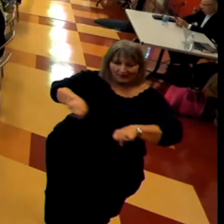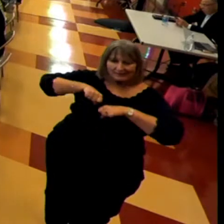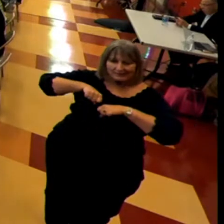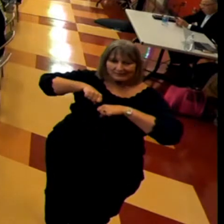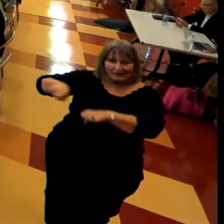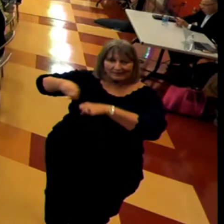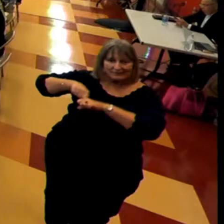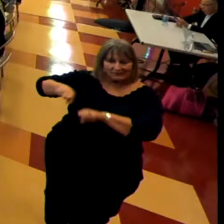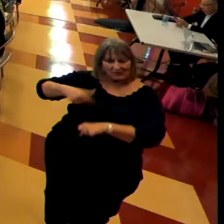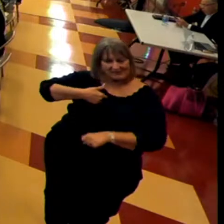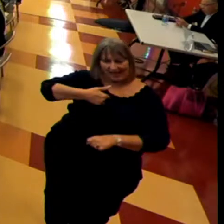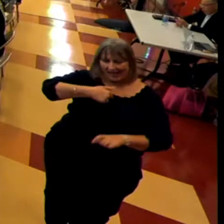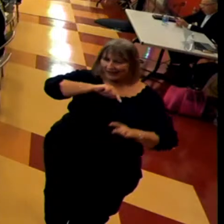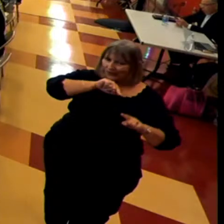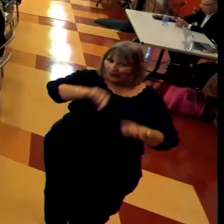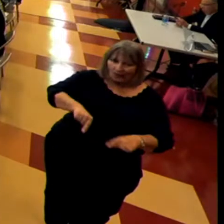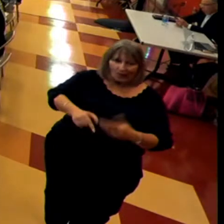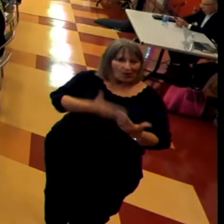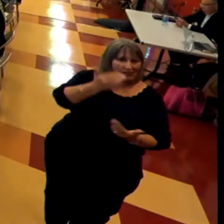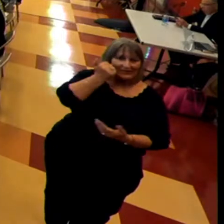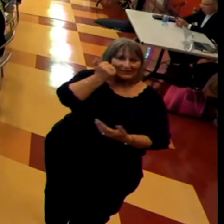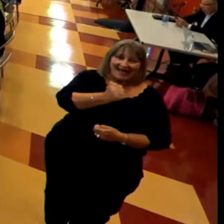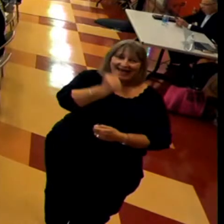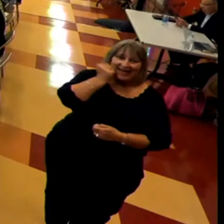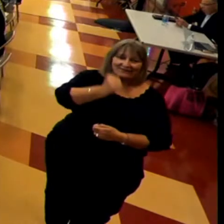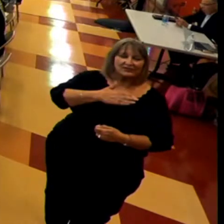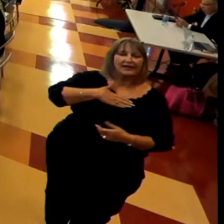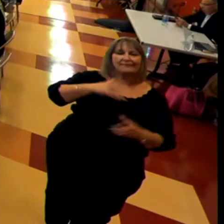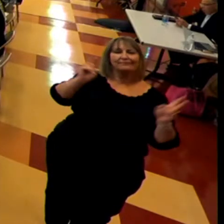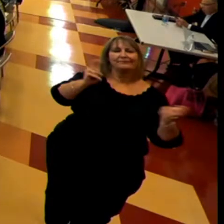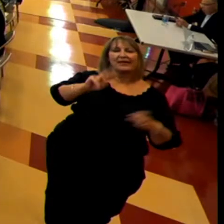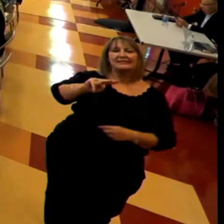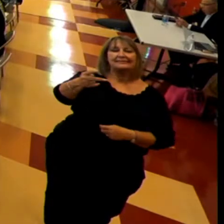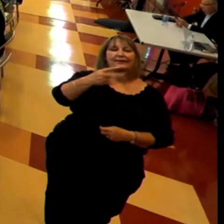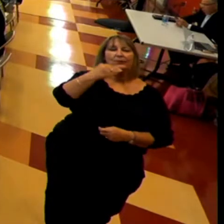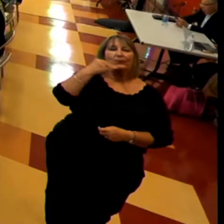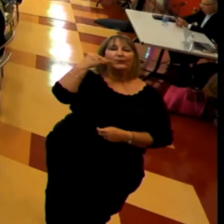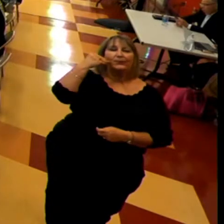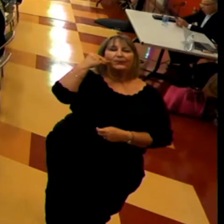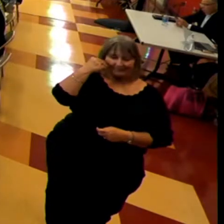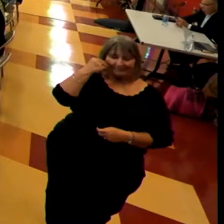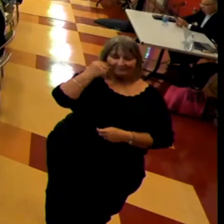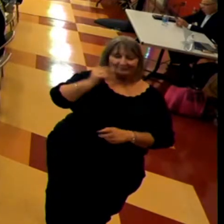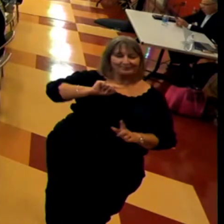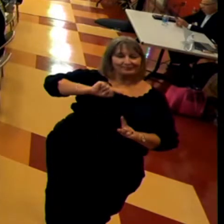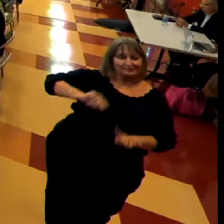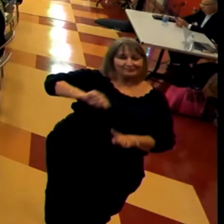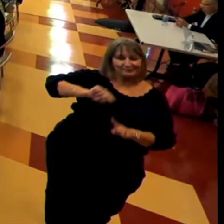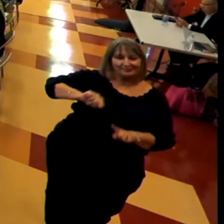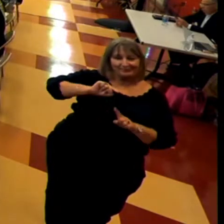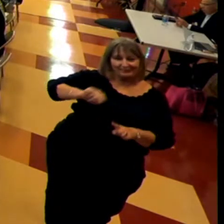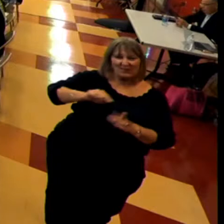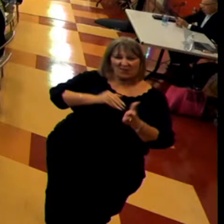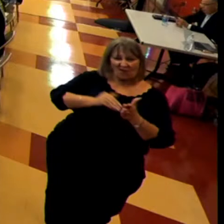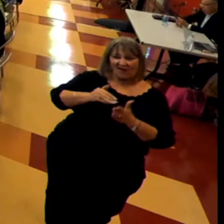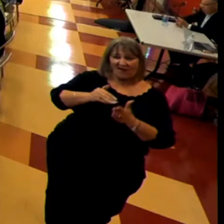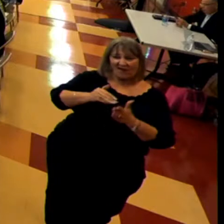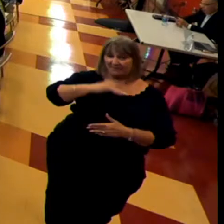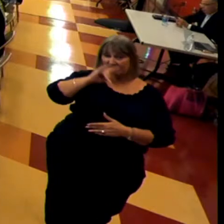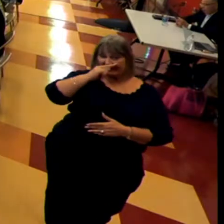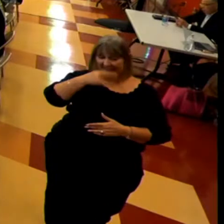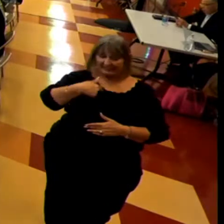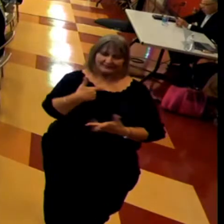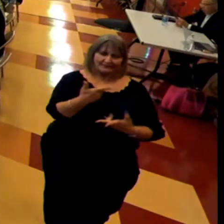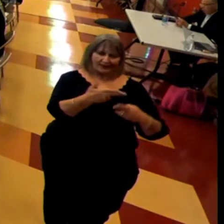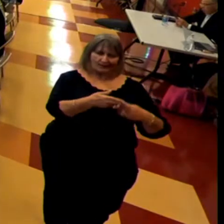I'm there pretty much every day. That's probably my second home. My kids know him as their